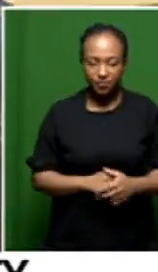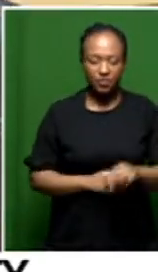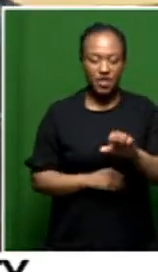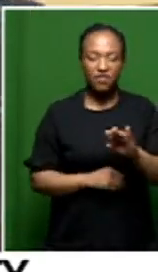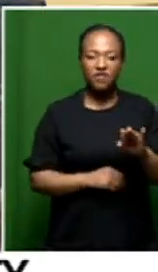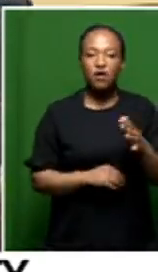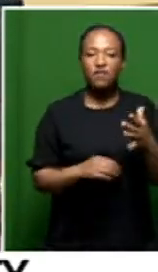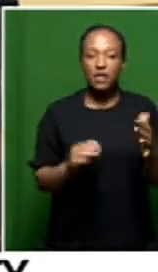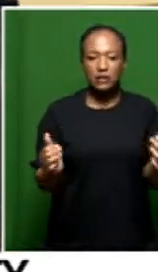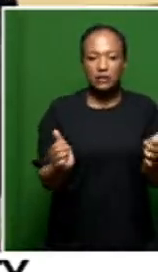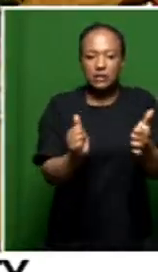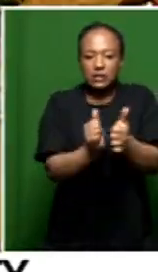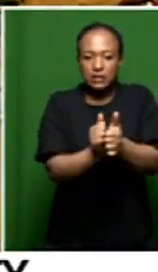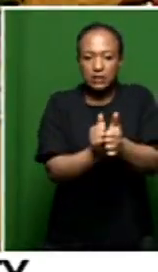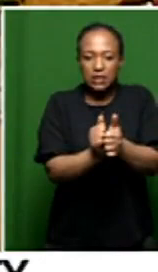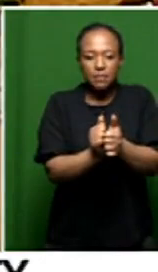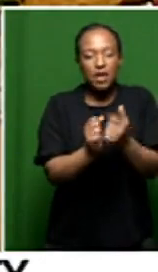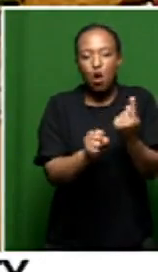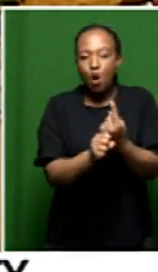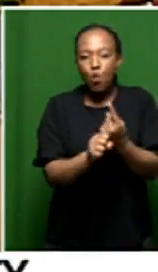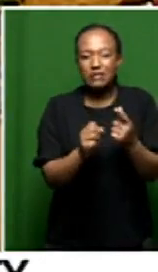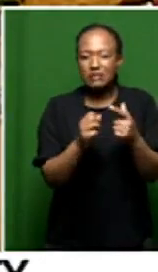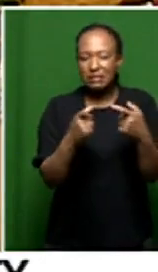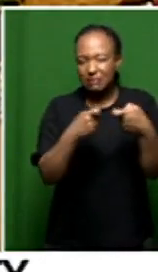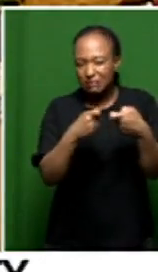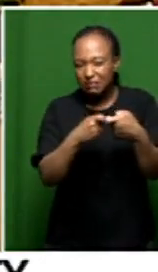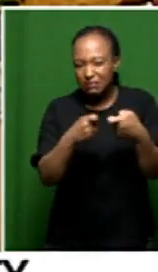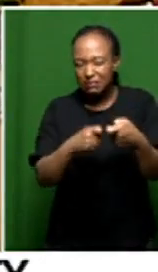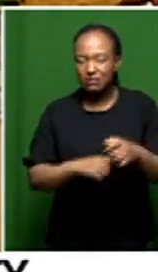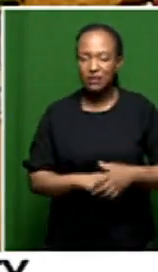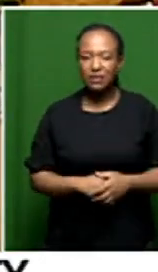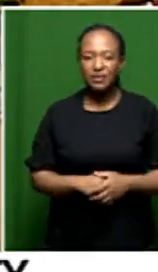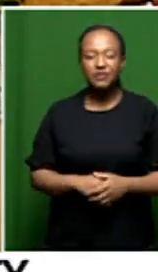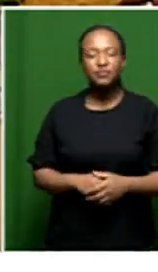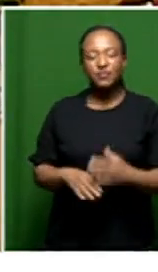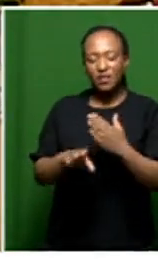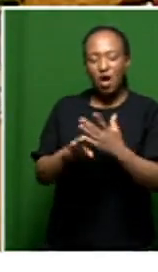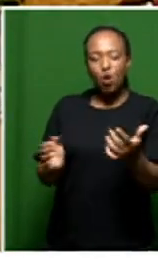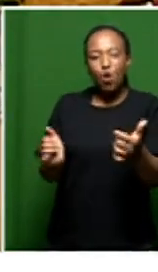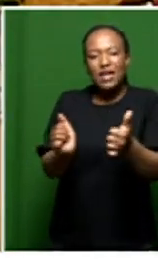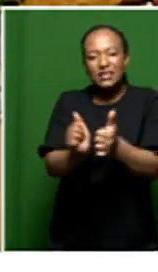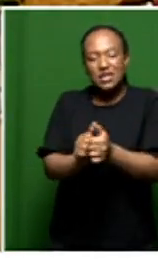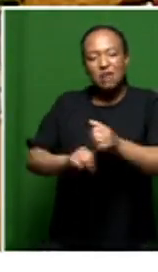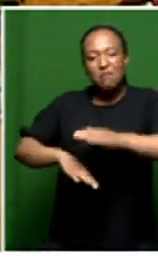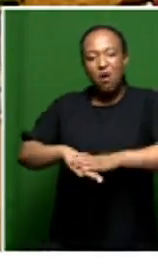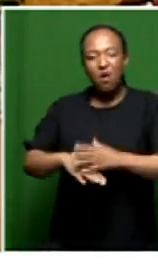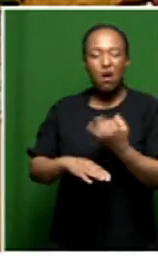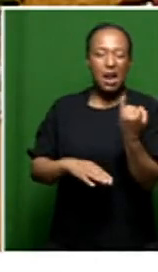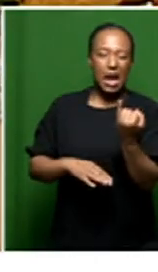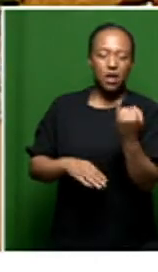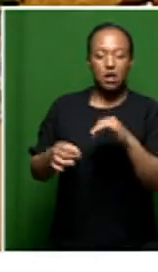was often characterized by turmoil. Coalition sometimes is like a marriage that you have been forced into. And that's where we